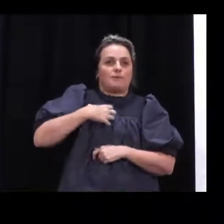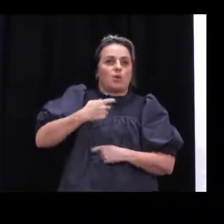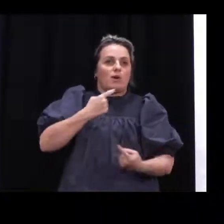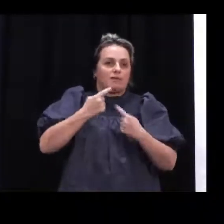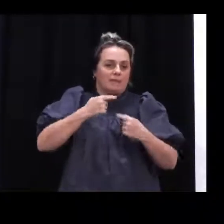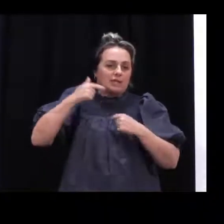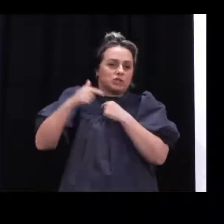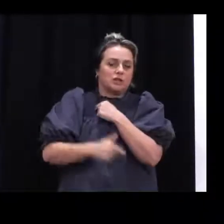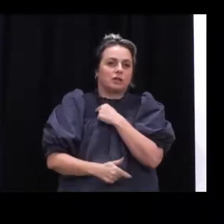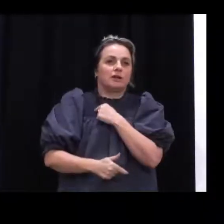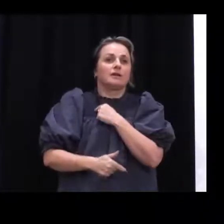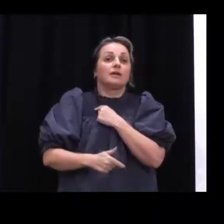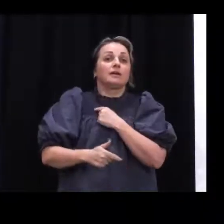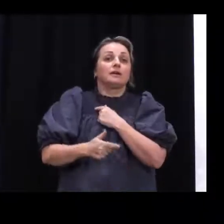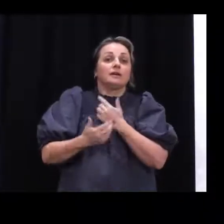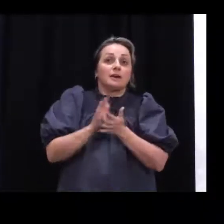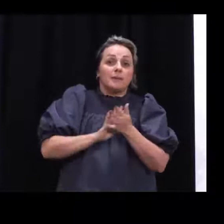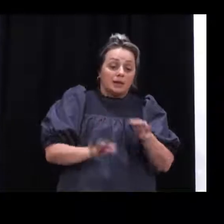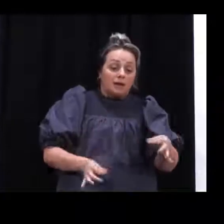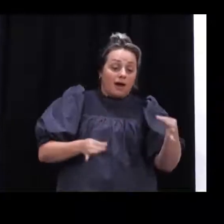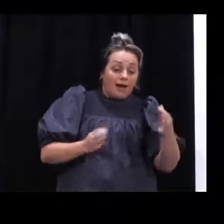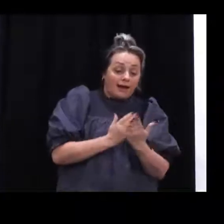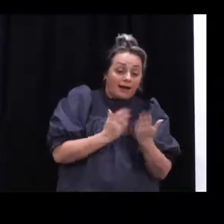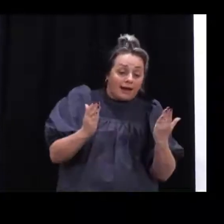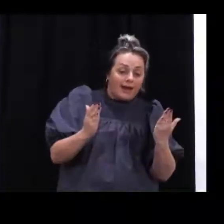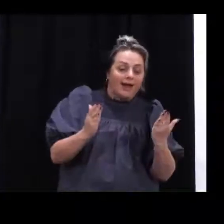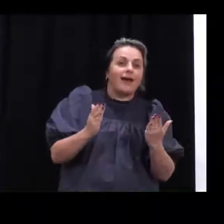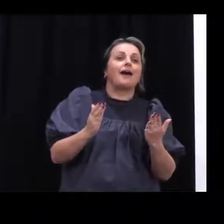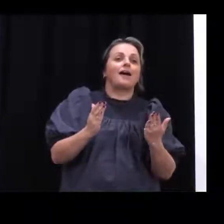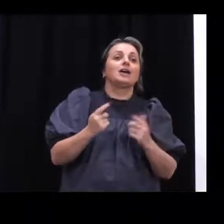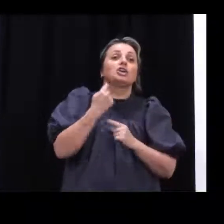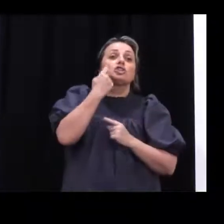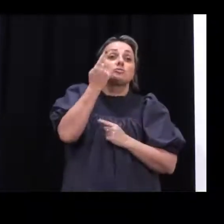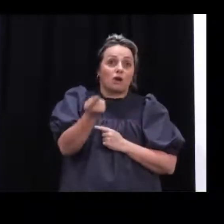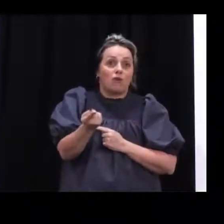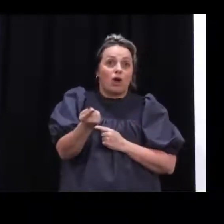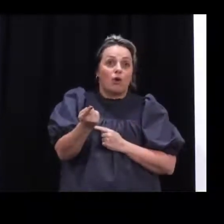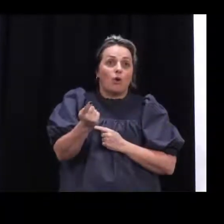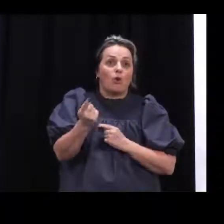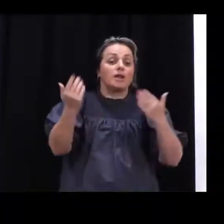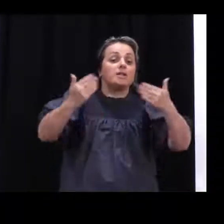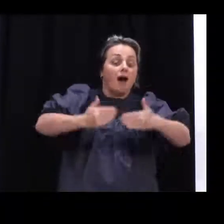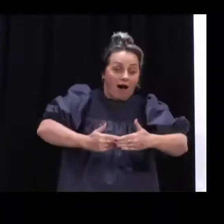that Northland will be able to move to Alert Level 3 at 23:59 tomorrow.